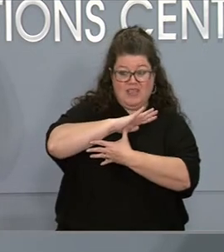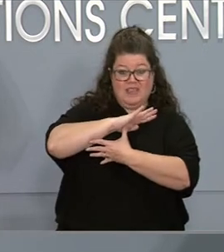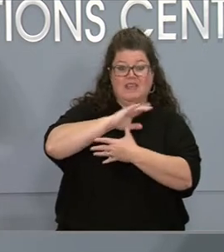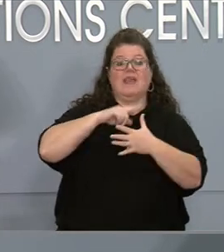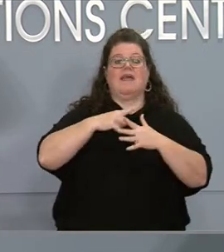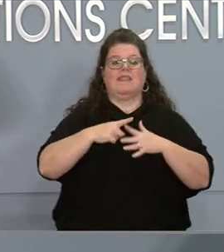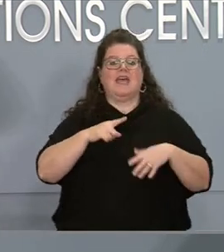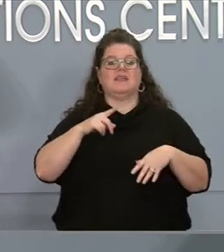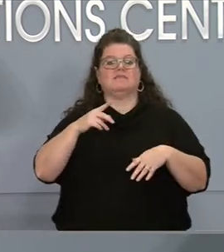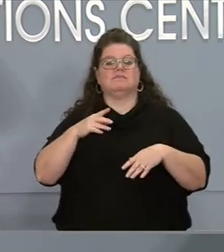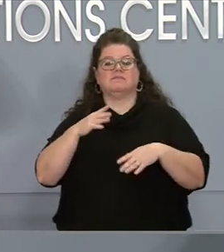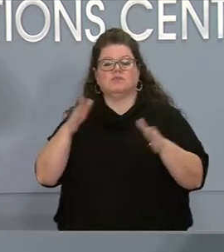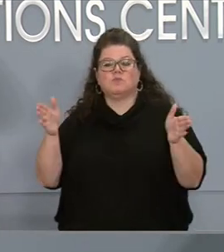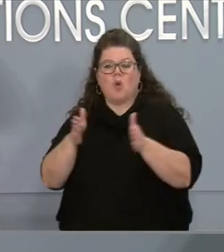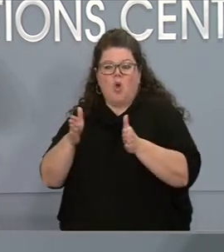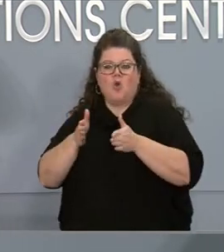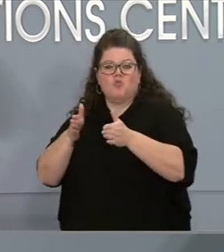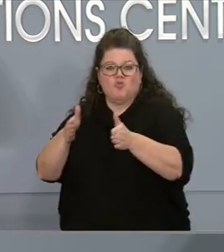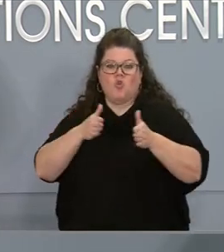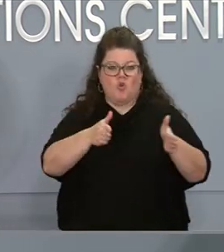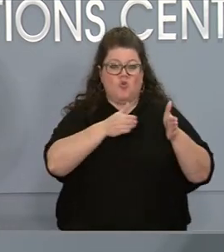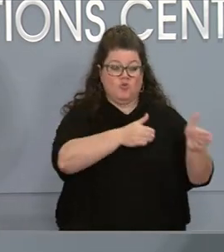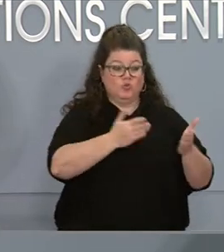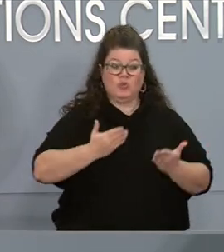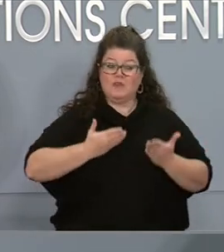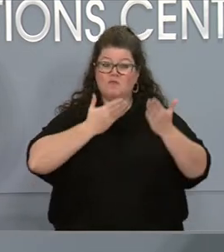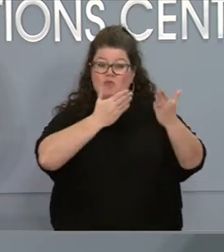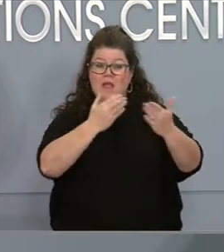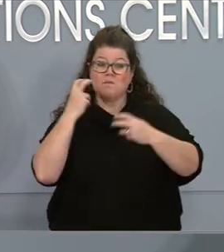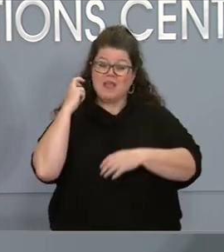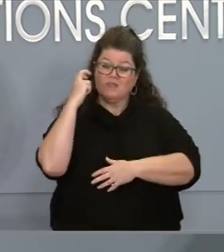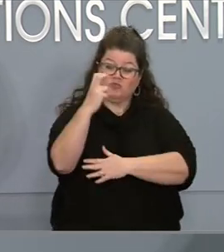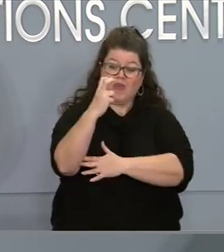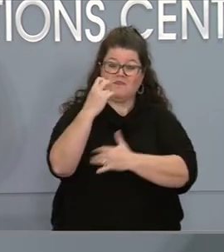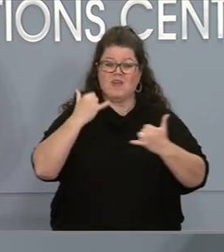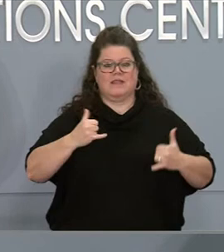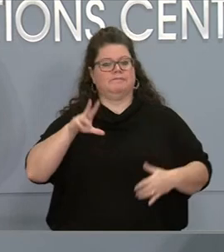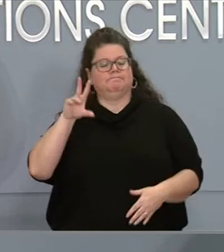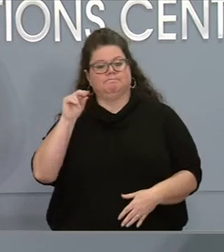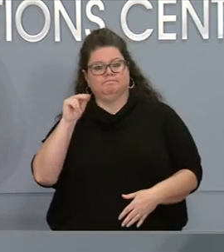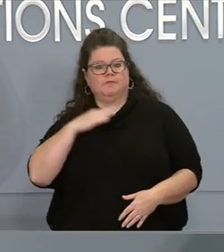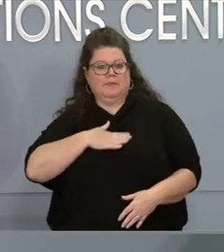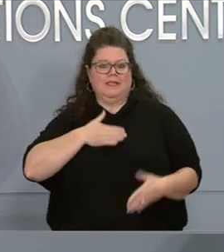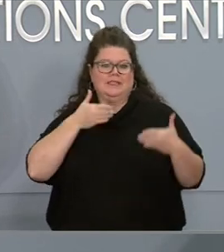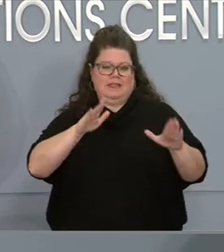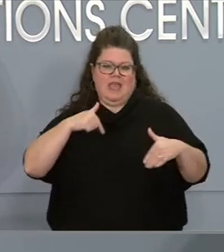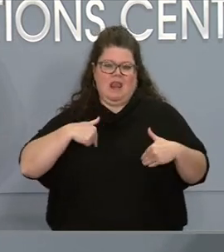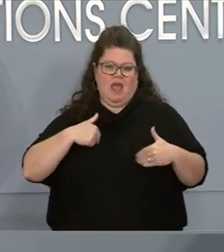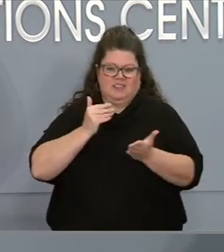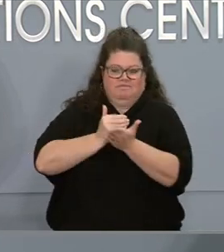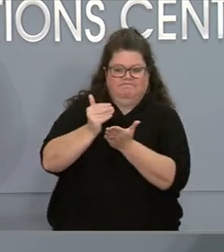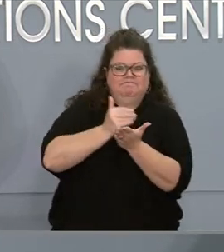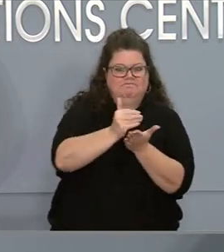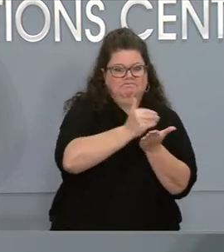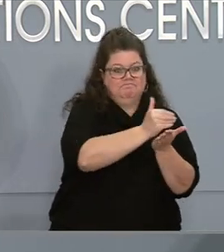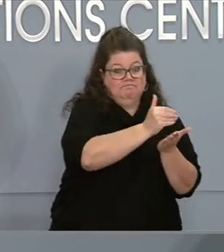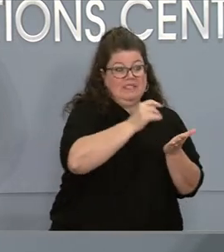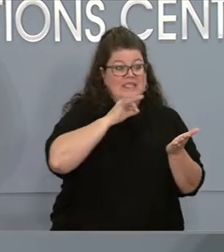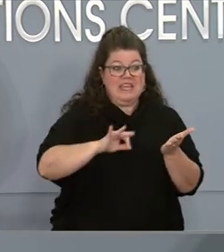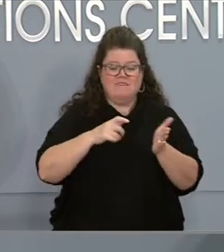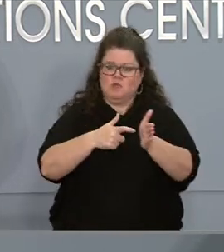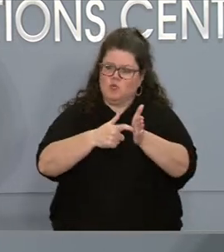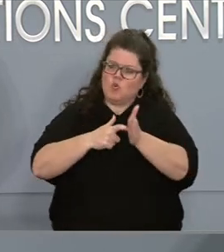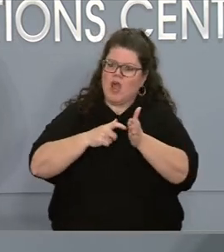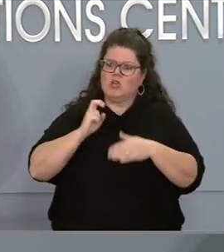Travel is not recommended across much of North Carolina as we continue to do our work. If travel is necessary,